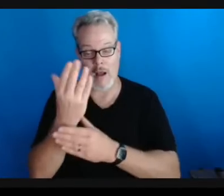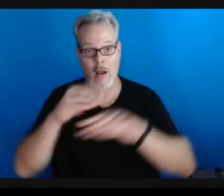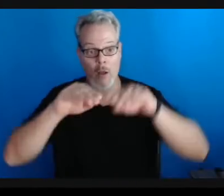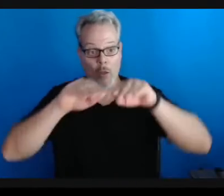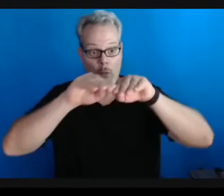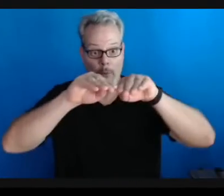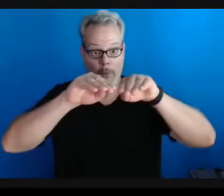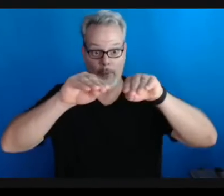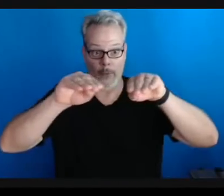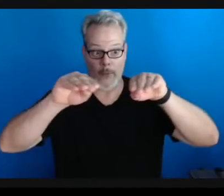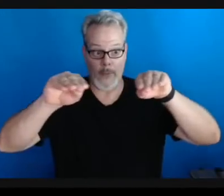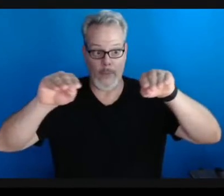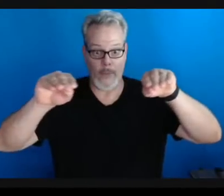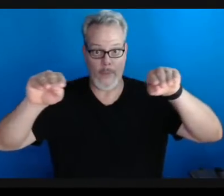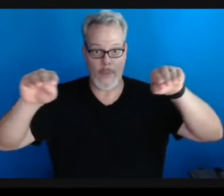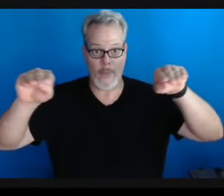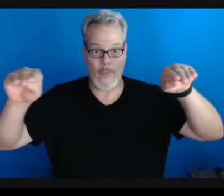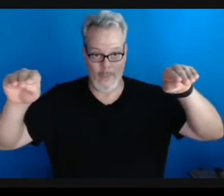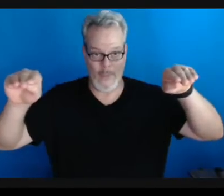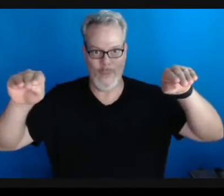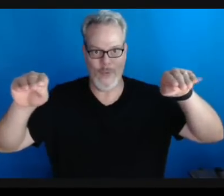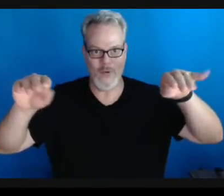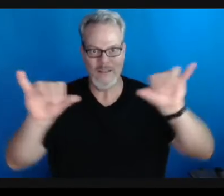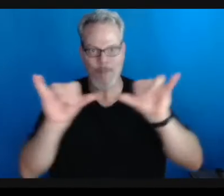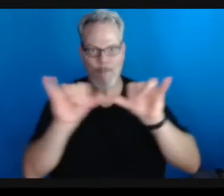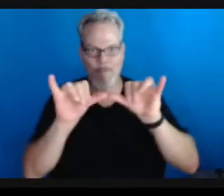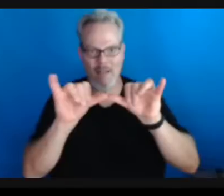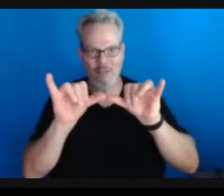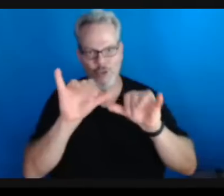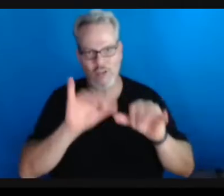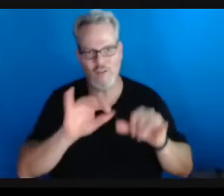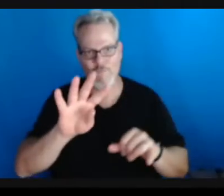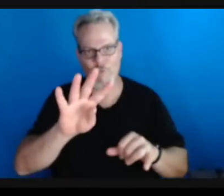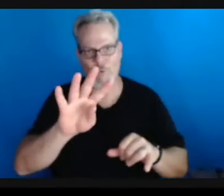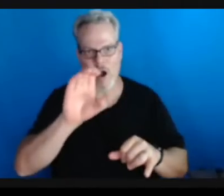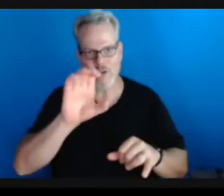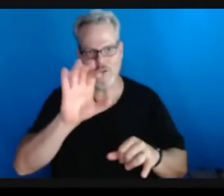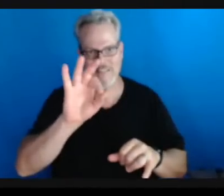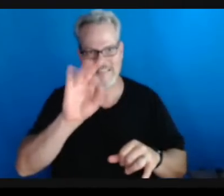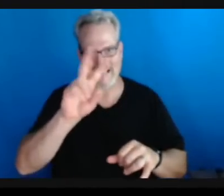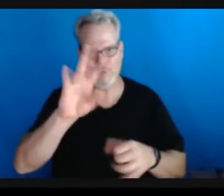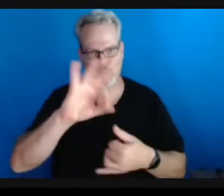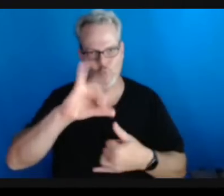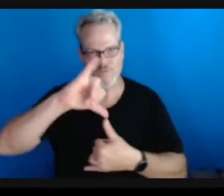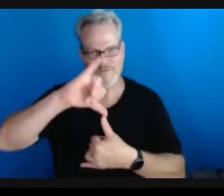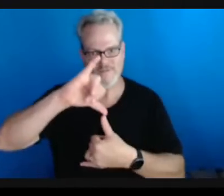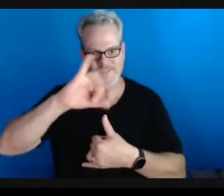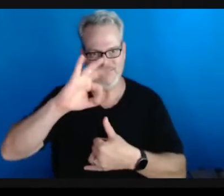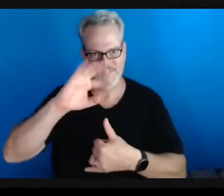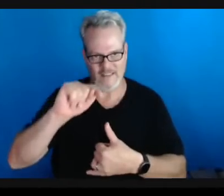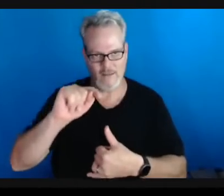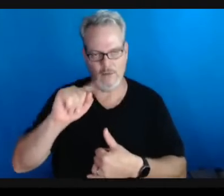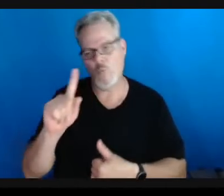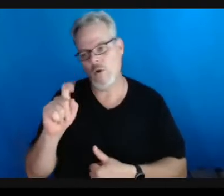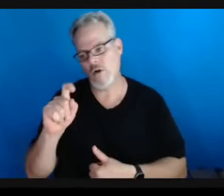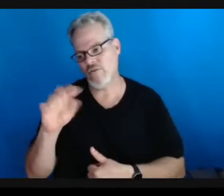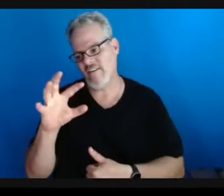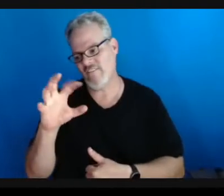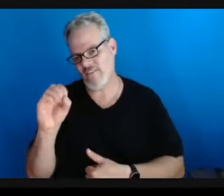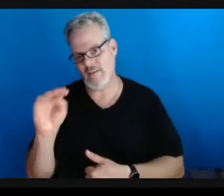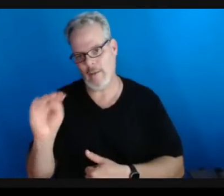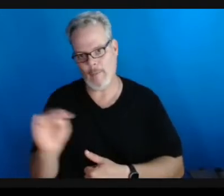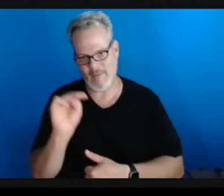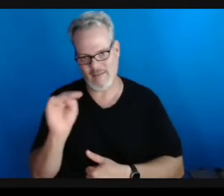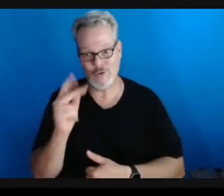here is been measured at 492 feet high, 150 meters. And you can see that